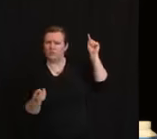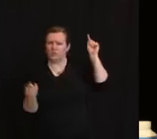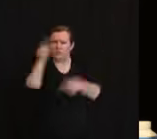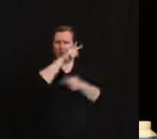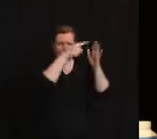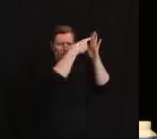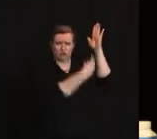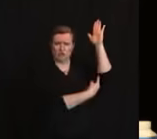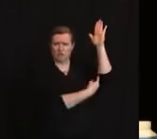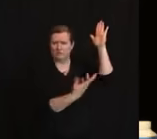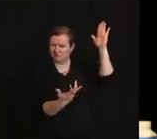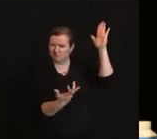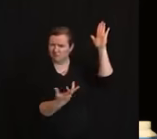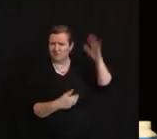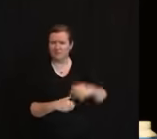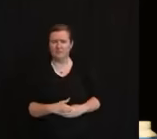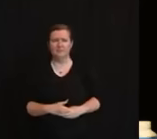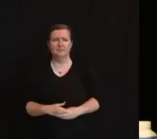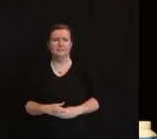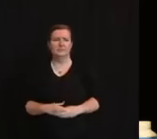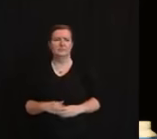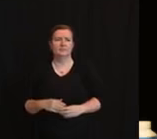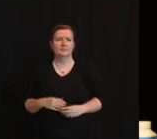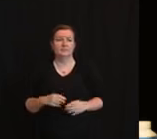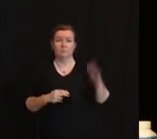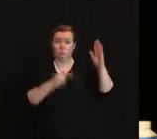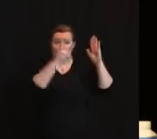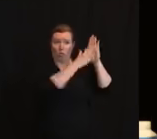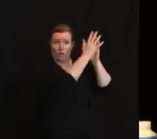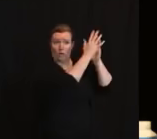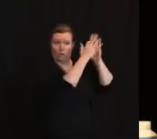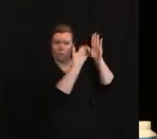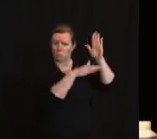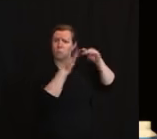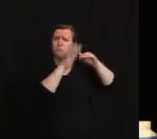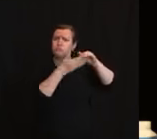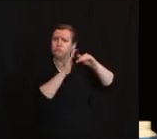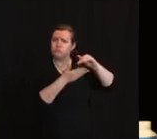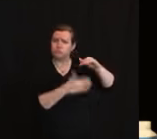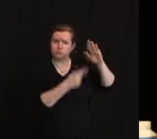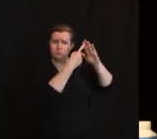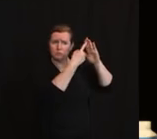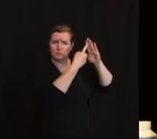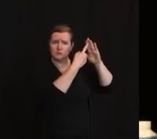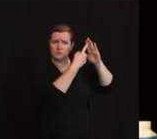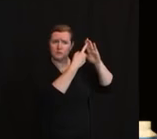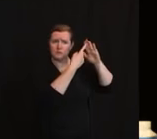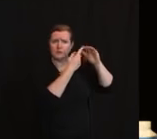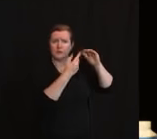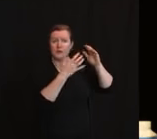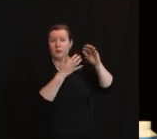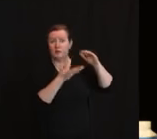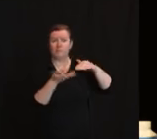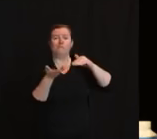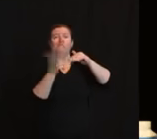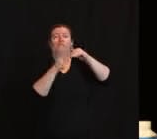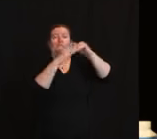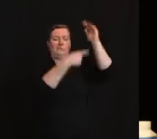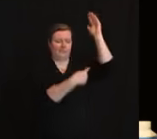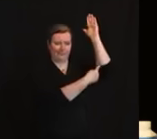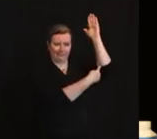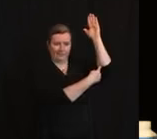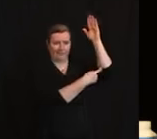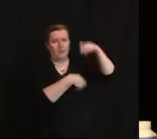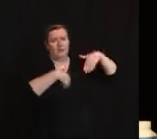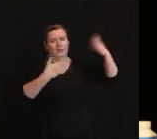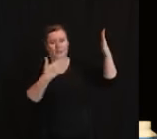for example, we've seen decreases in the northern region, but we're starting to see increases in central, southern